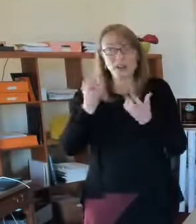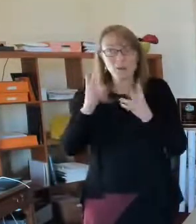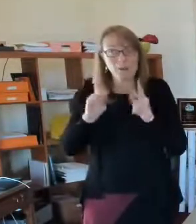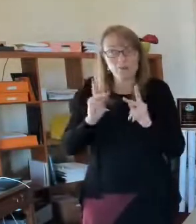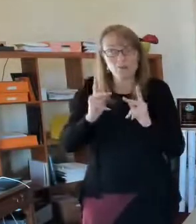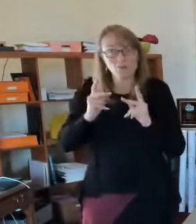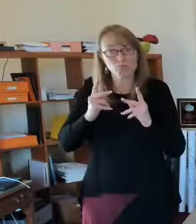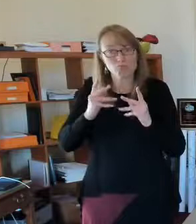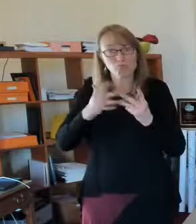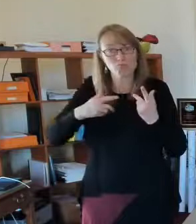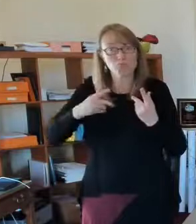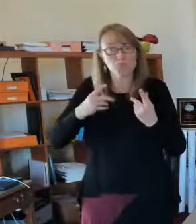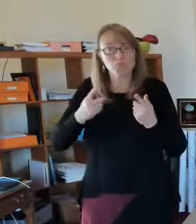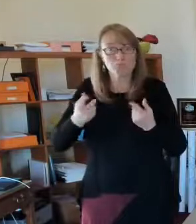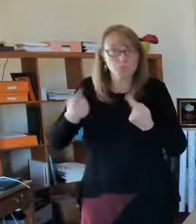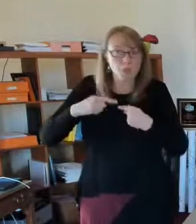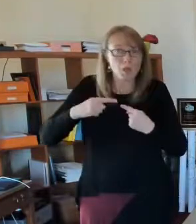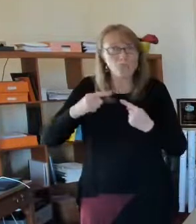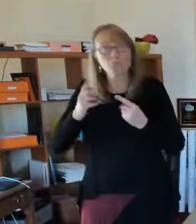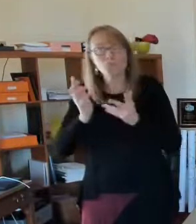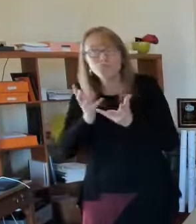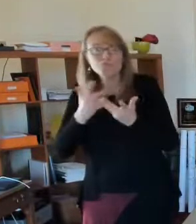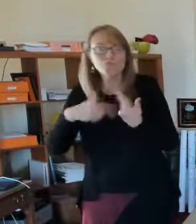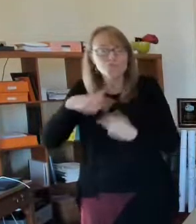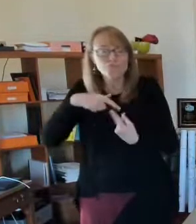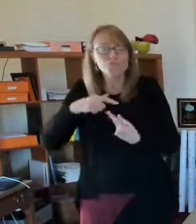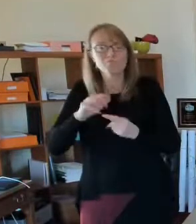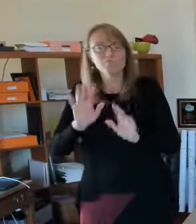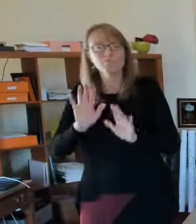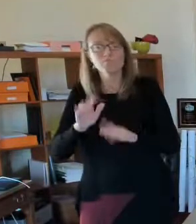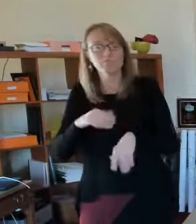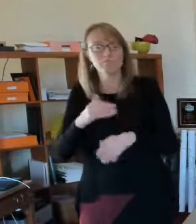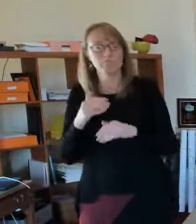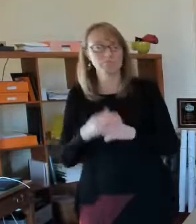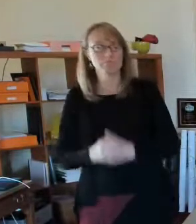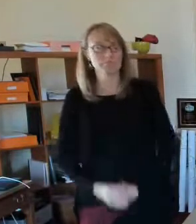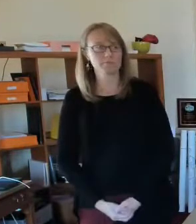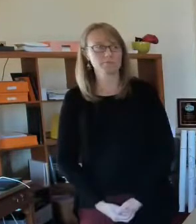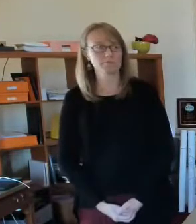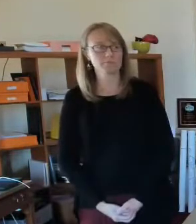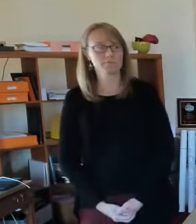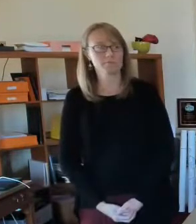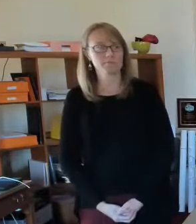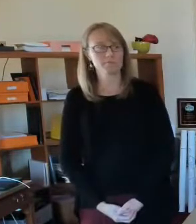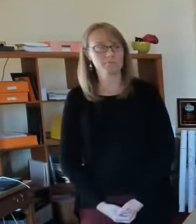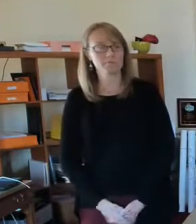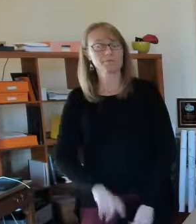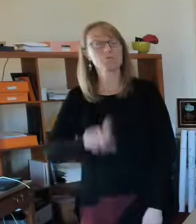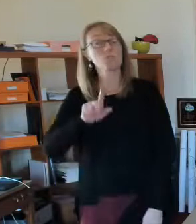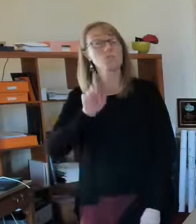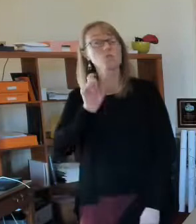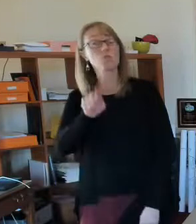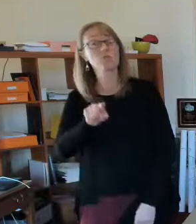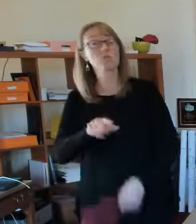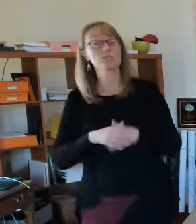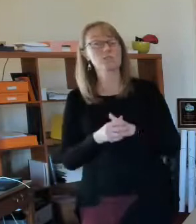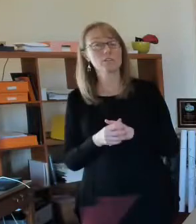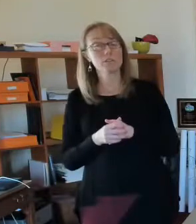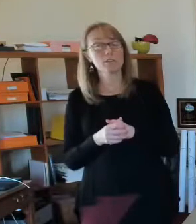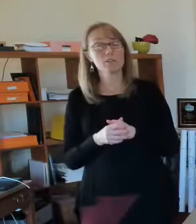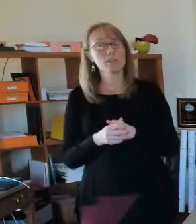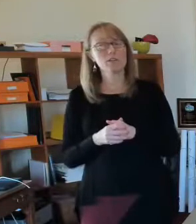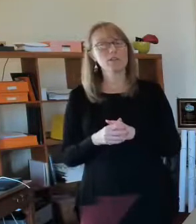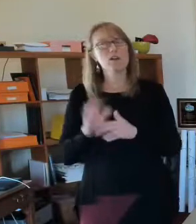You sort of mentioned this, Mayor. We do have a couple of questions about what our data and contact tracing is showing as the